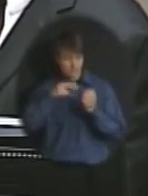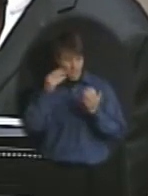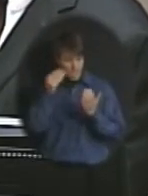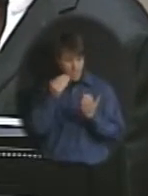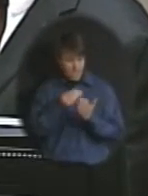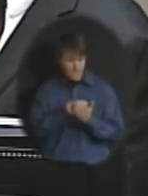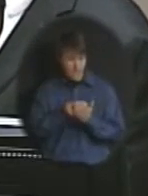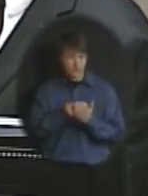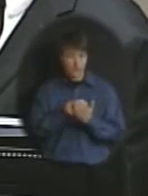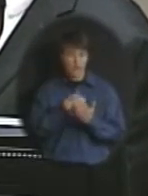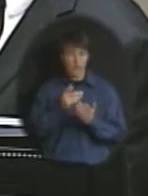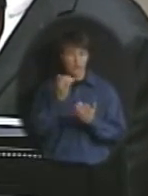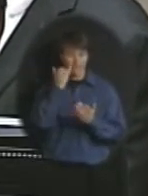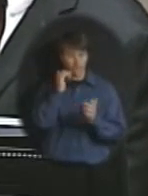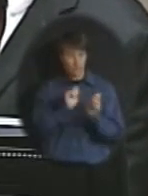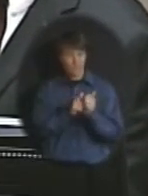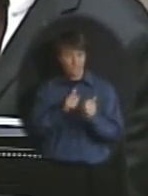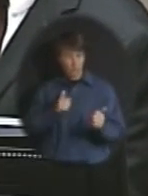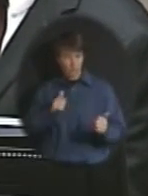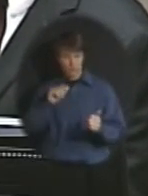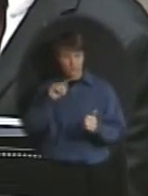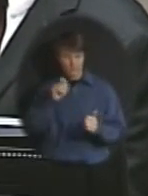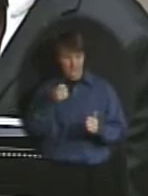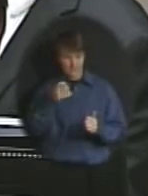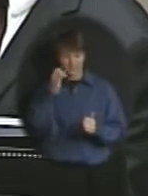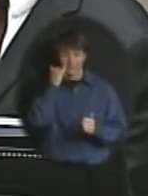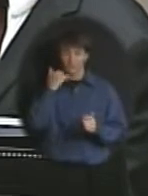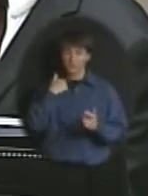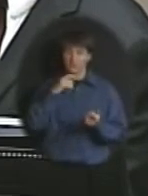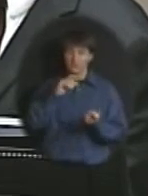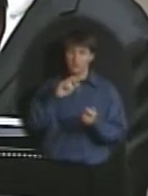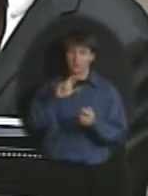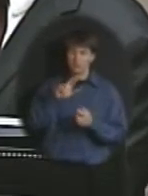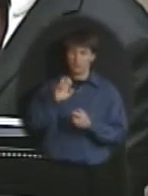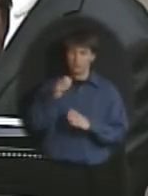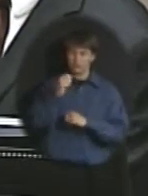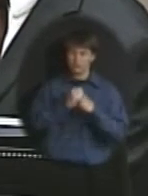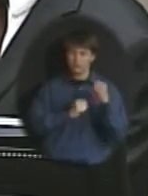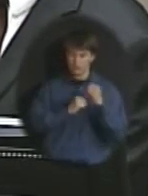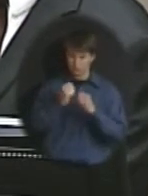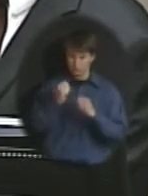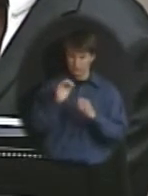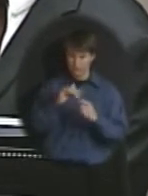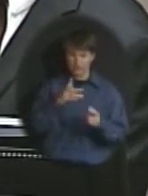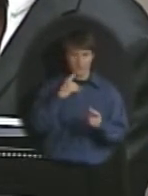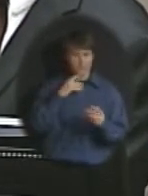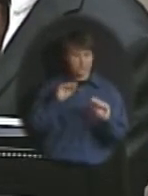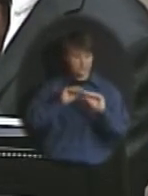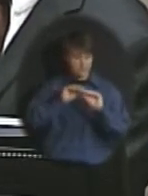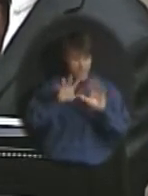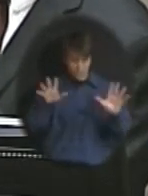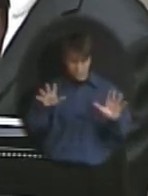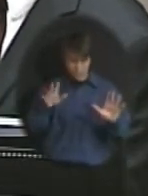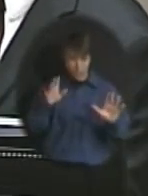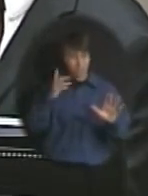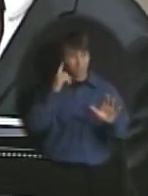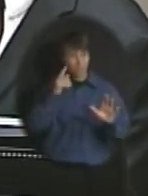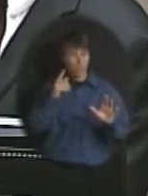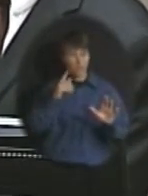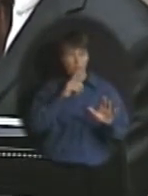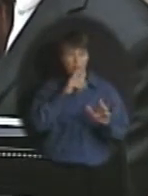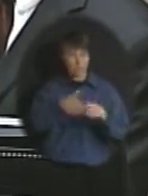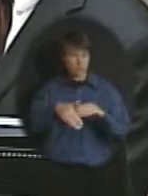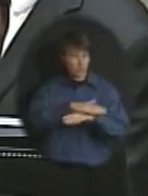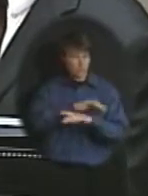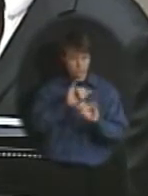on avoiding those taxes by restructuring the administration of that plan. It's totally transparent to the actual coverages are